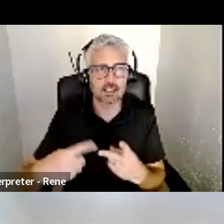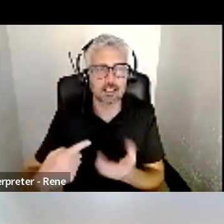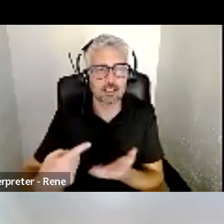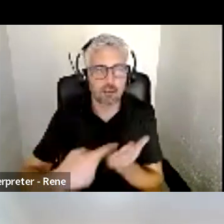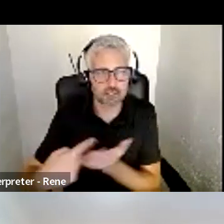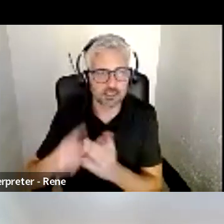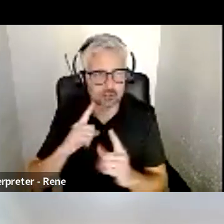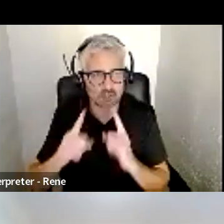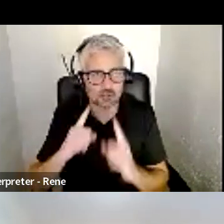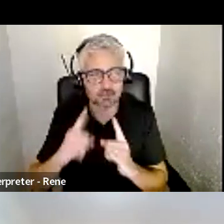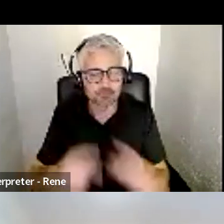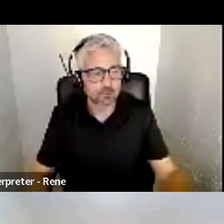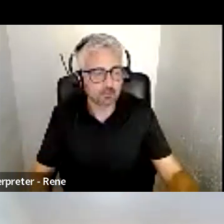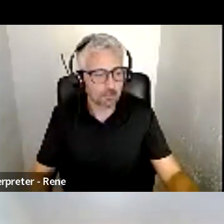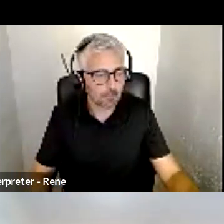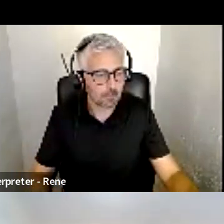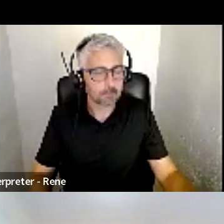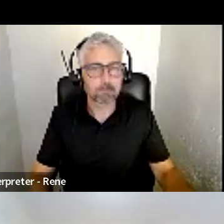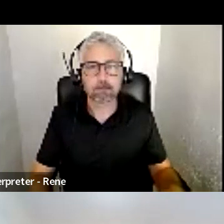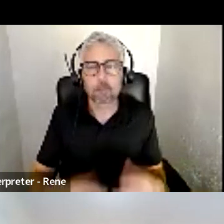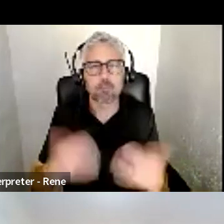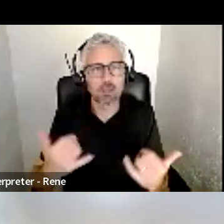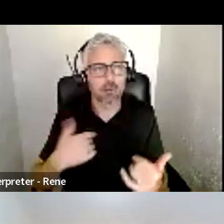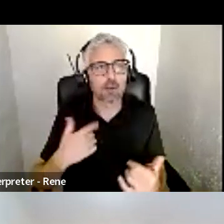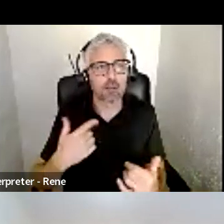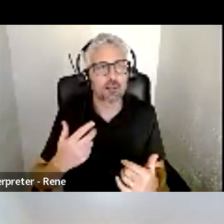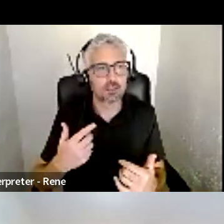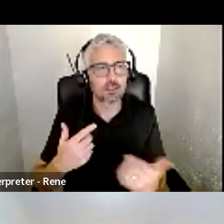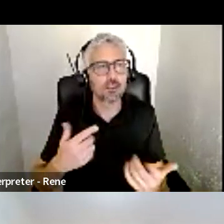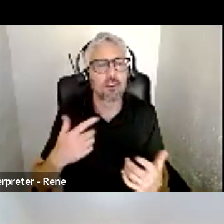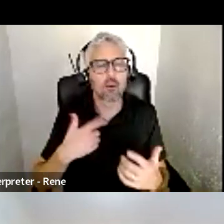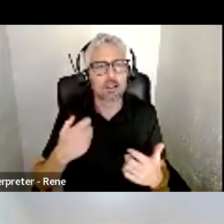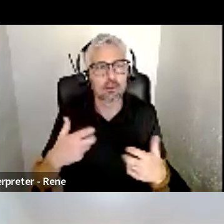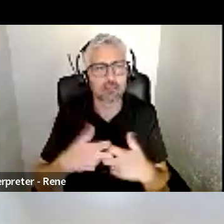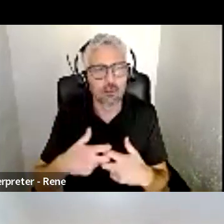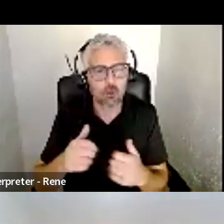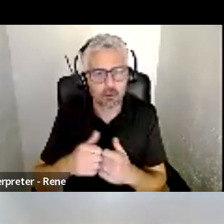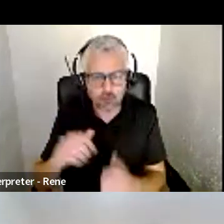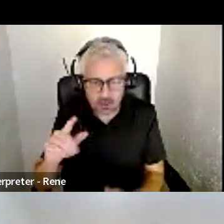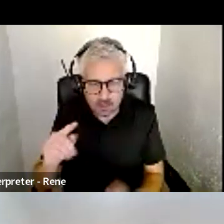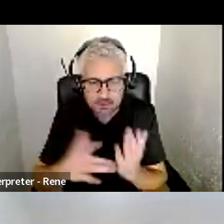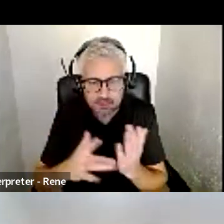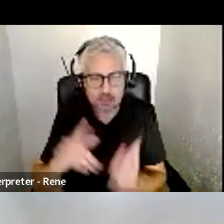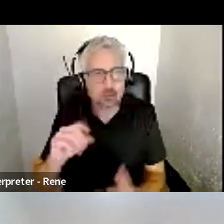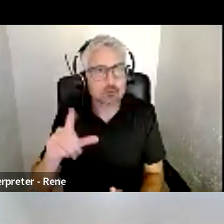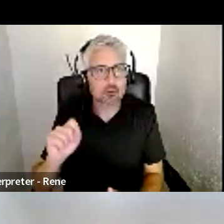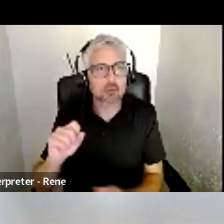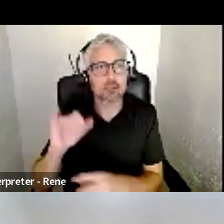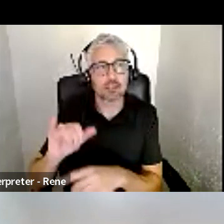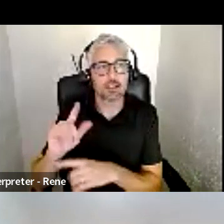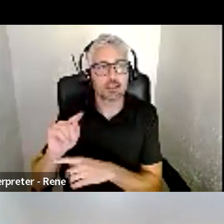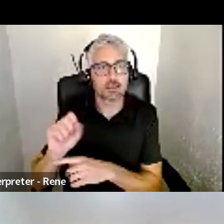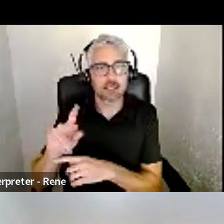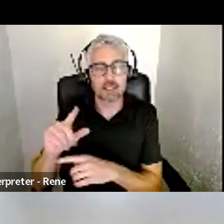As we've kind of come to a crossroads on tech tools, that task group,